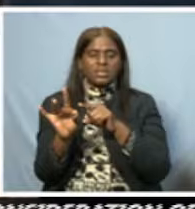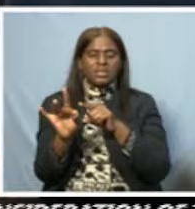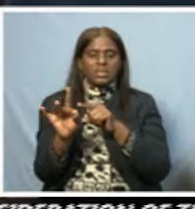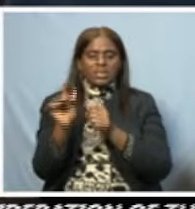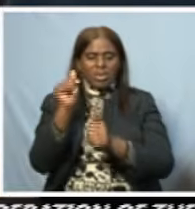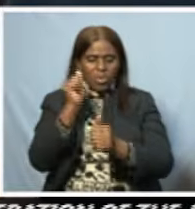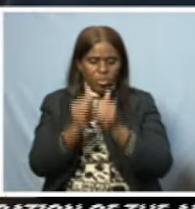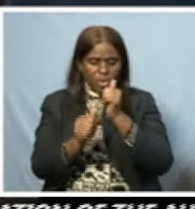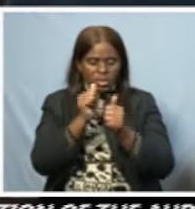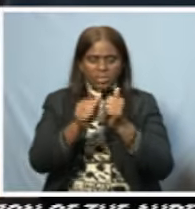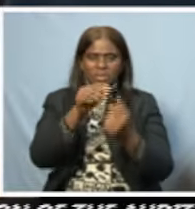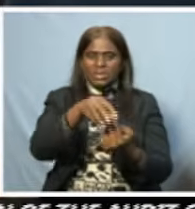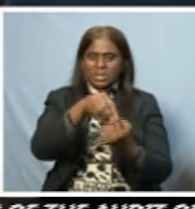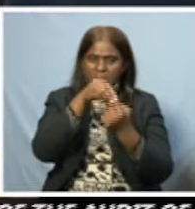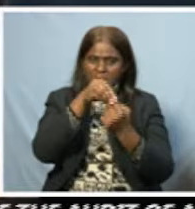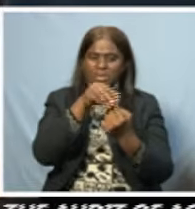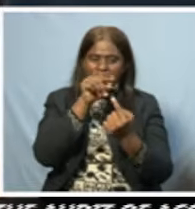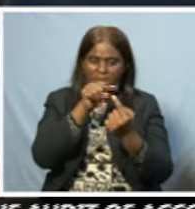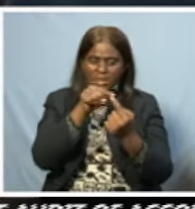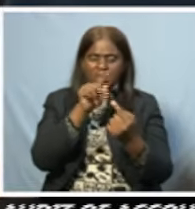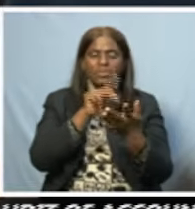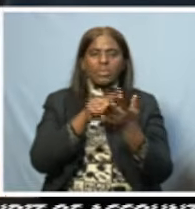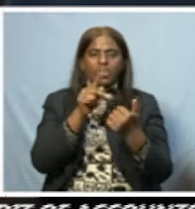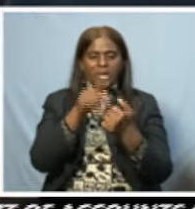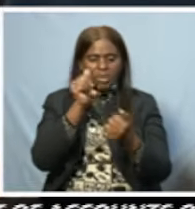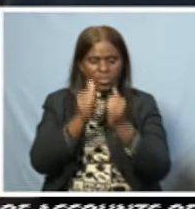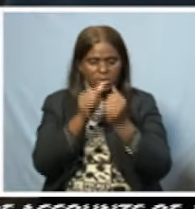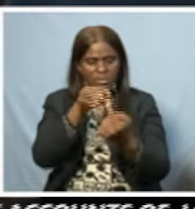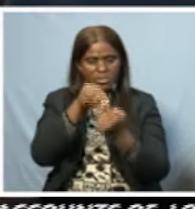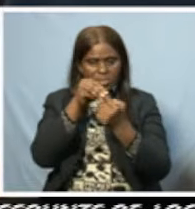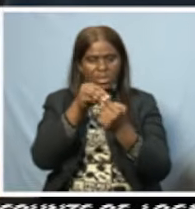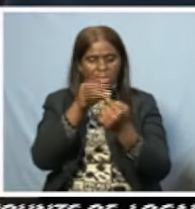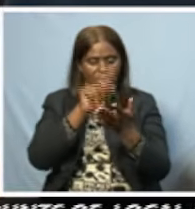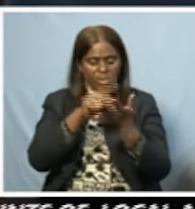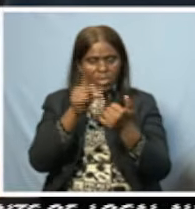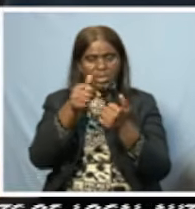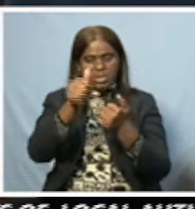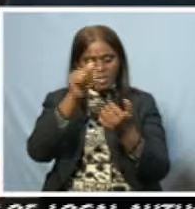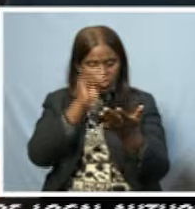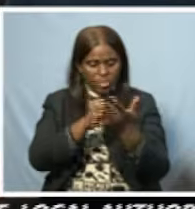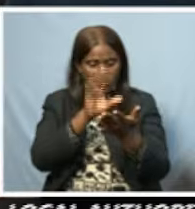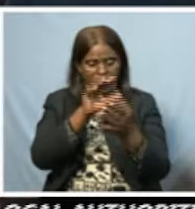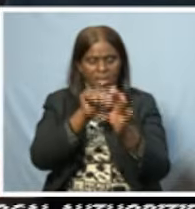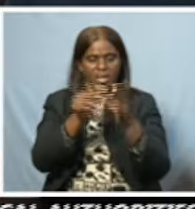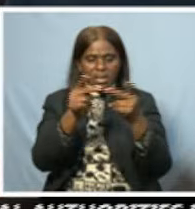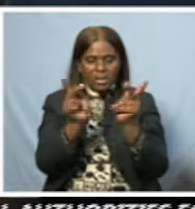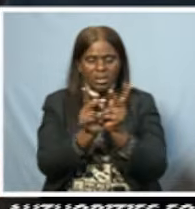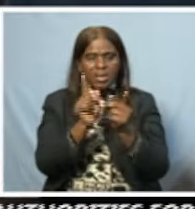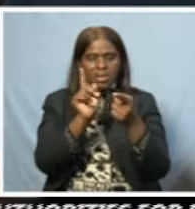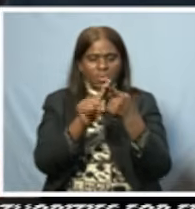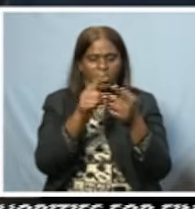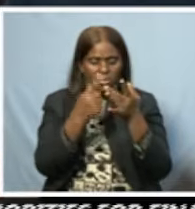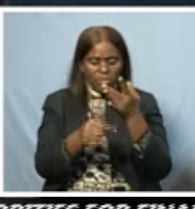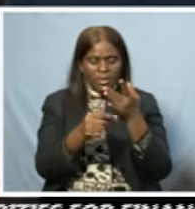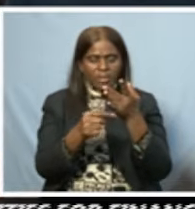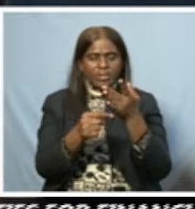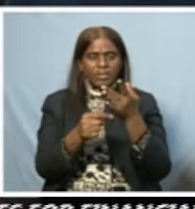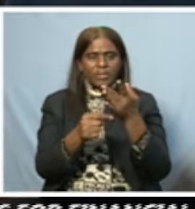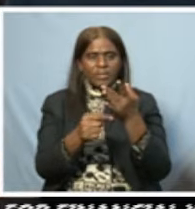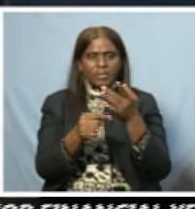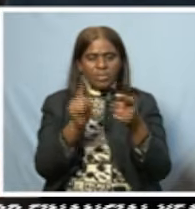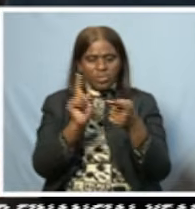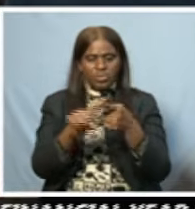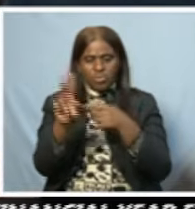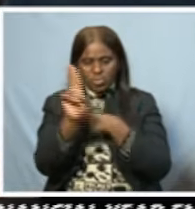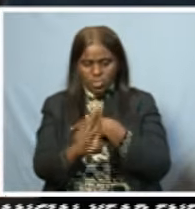which specific programs have you put in place in order to